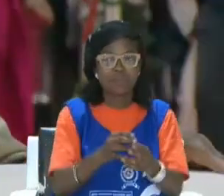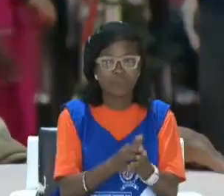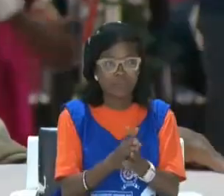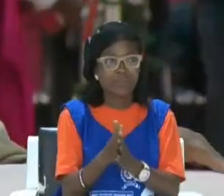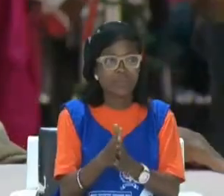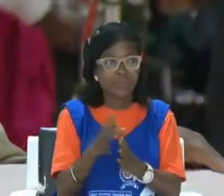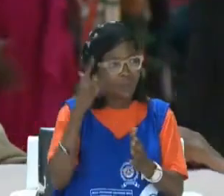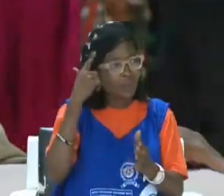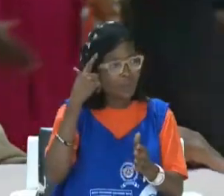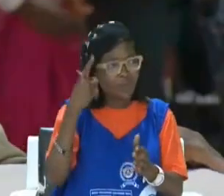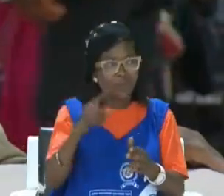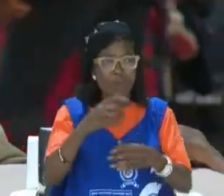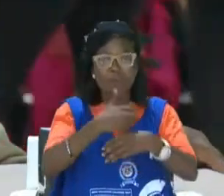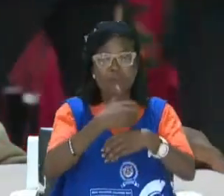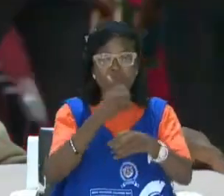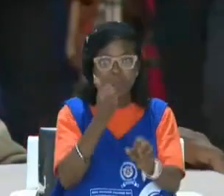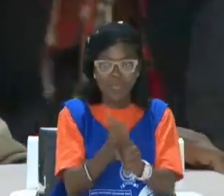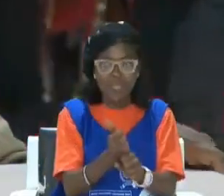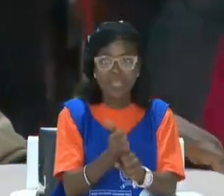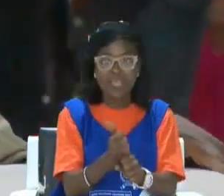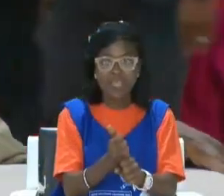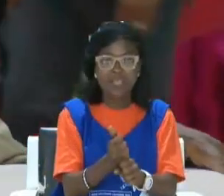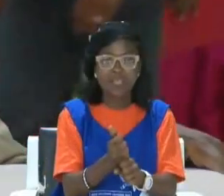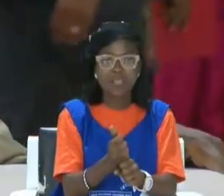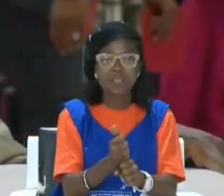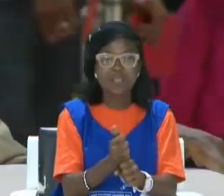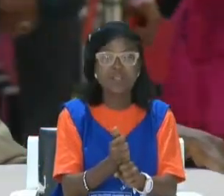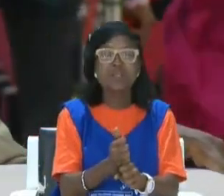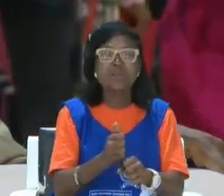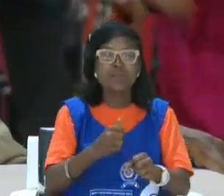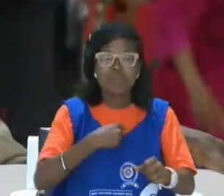for making it possible to be here tonight.